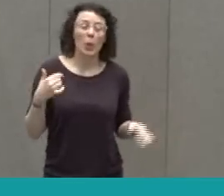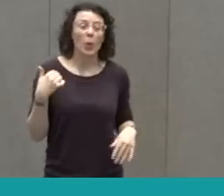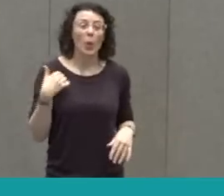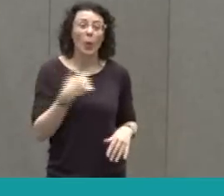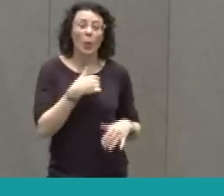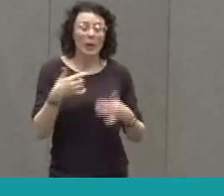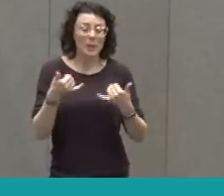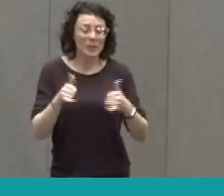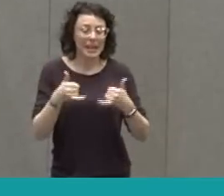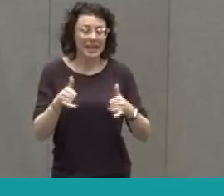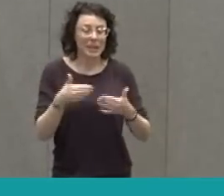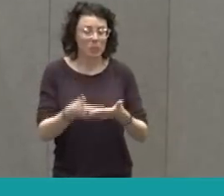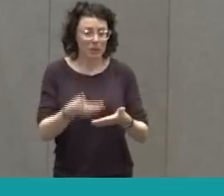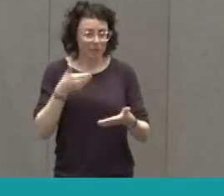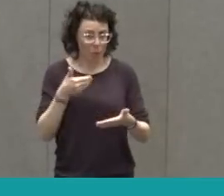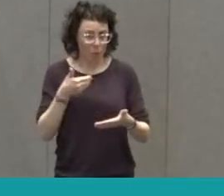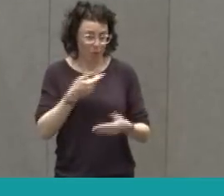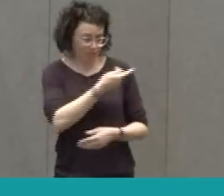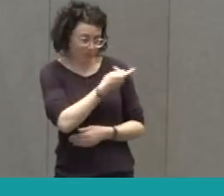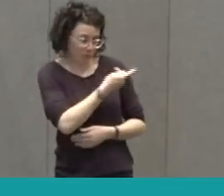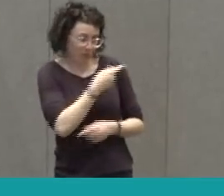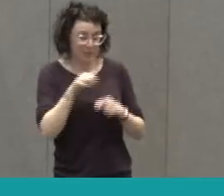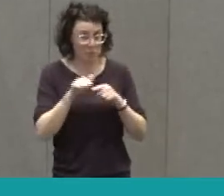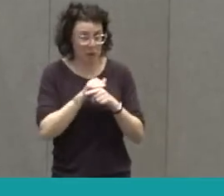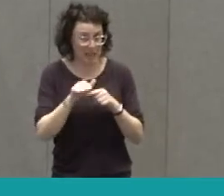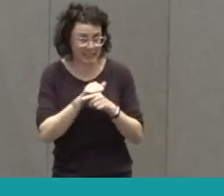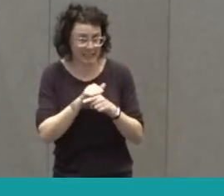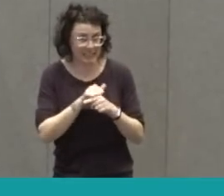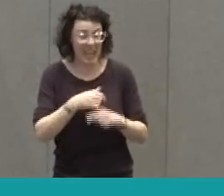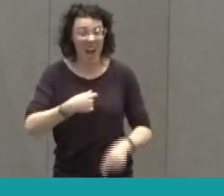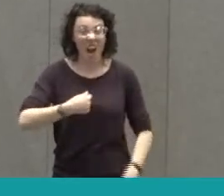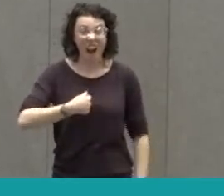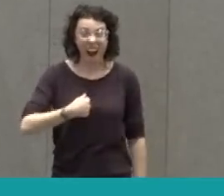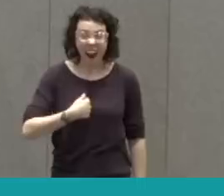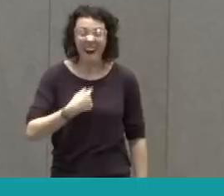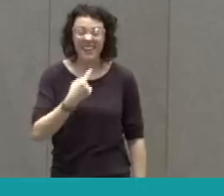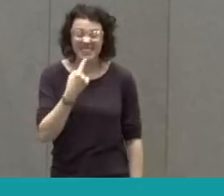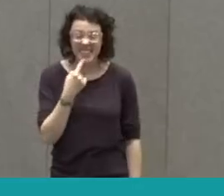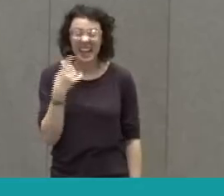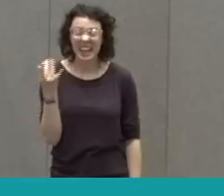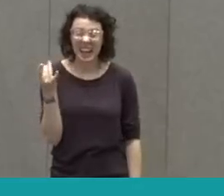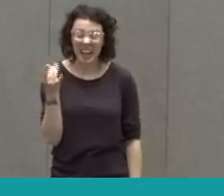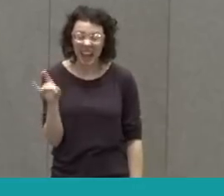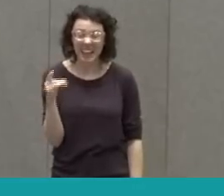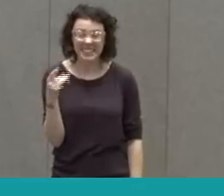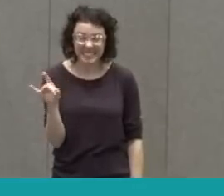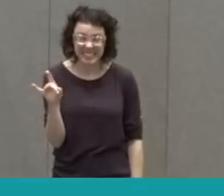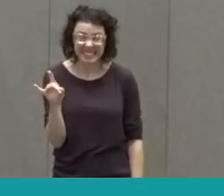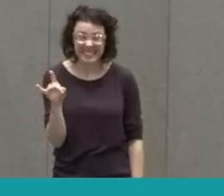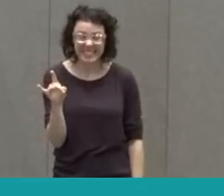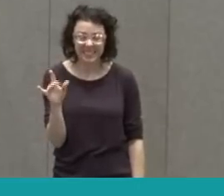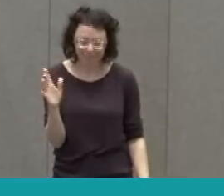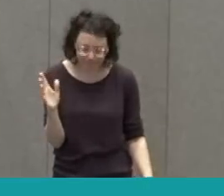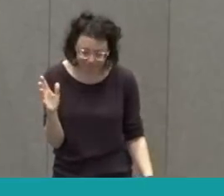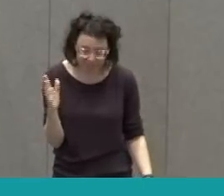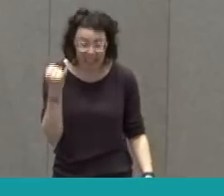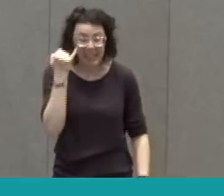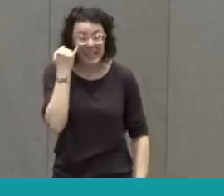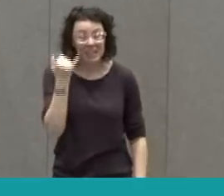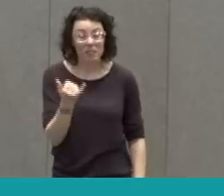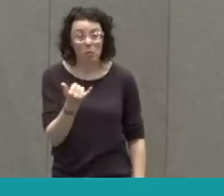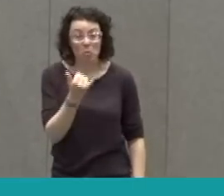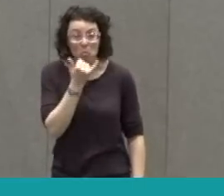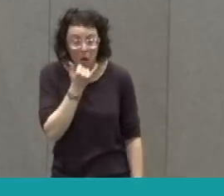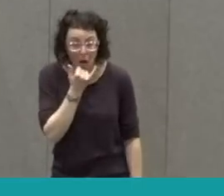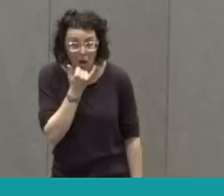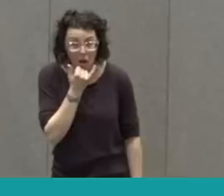this earlier, Dr. Webb and I said 18. You did. So what it is if you said it wrong, if you